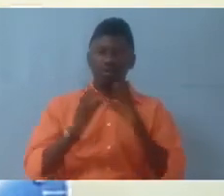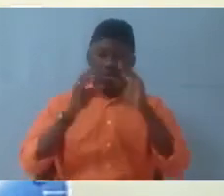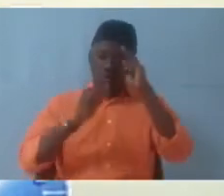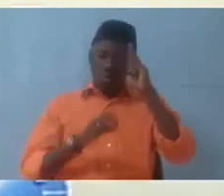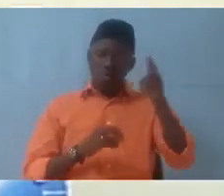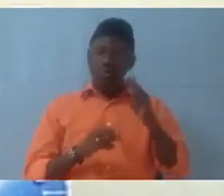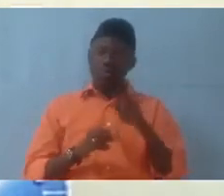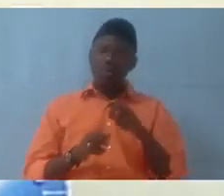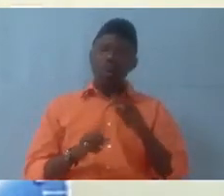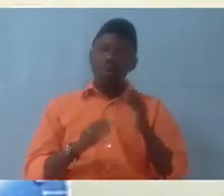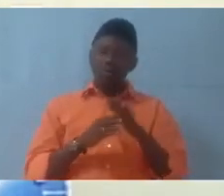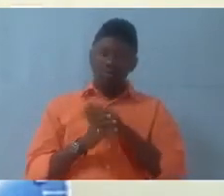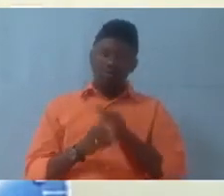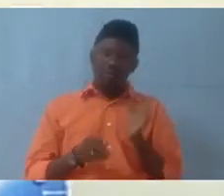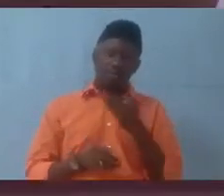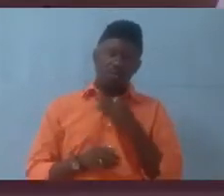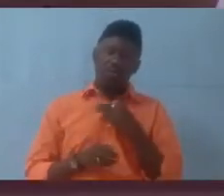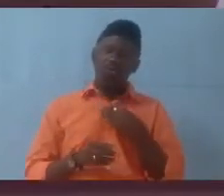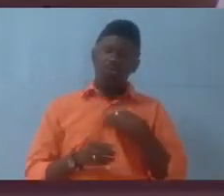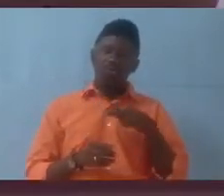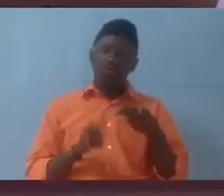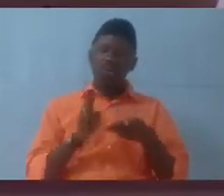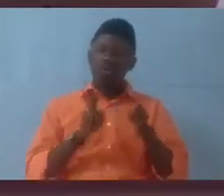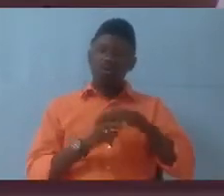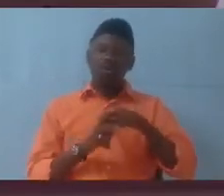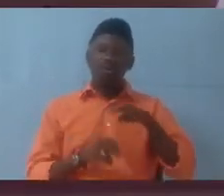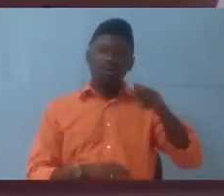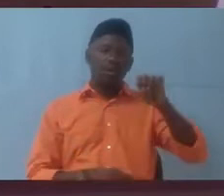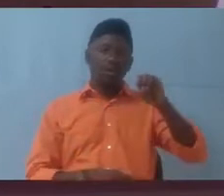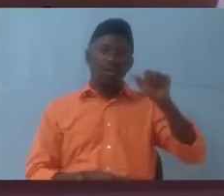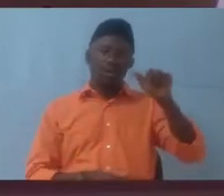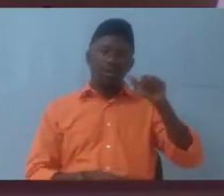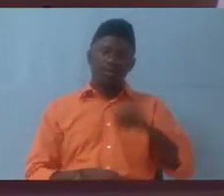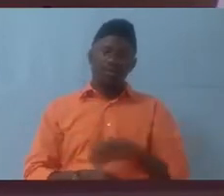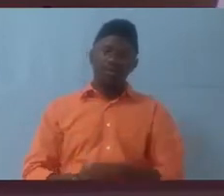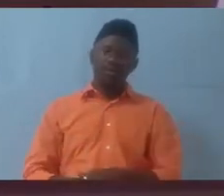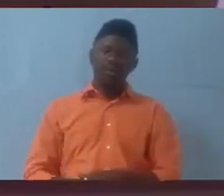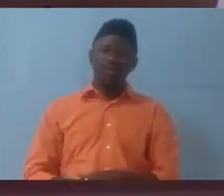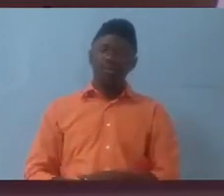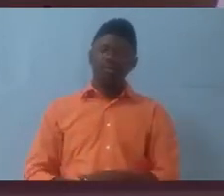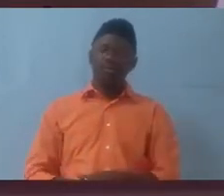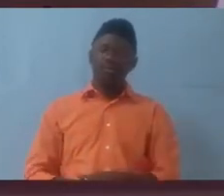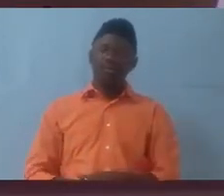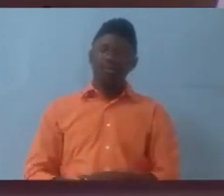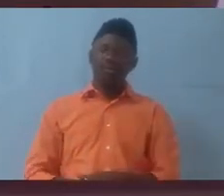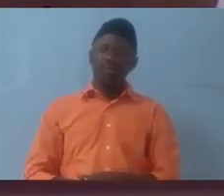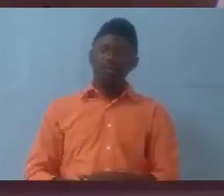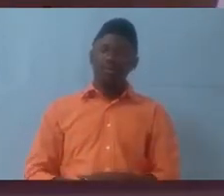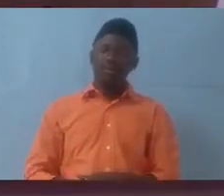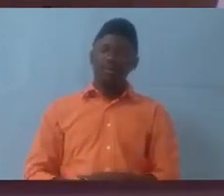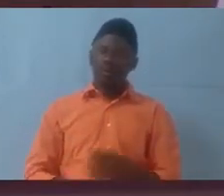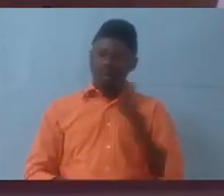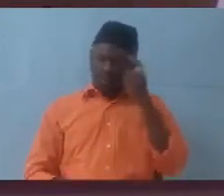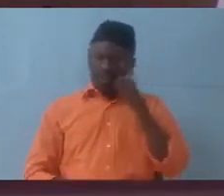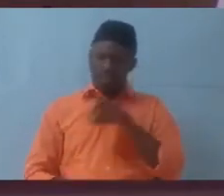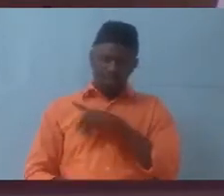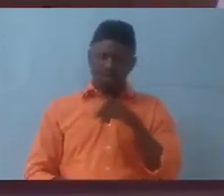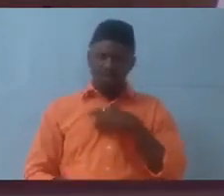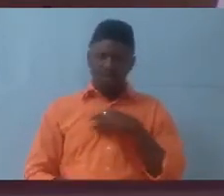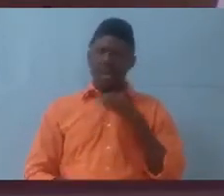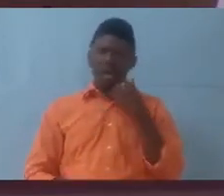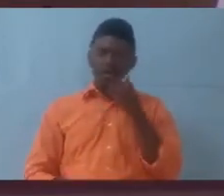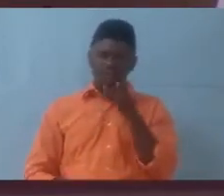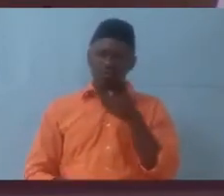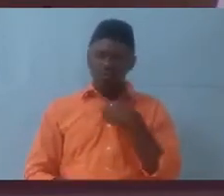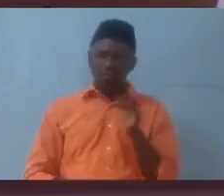NIA. Mr. Gomez, were you asked to report to the NIA headquarters in Banjul? Mr. Gomez, dañ la laaj pour nga dem uyu ci makani NIA